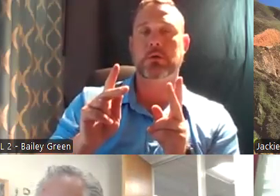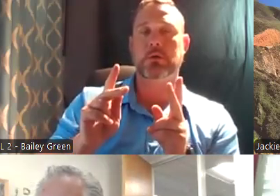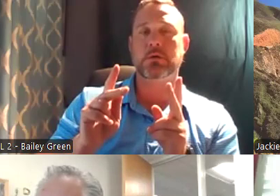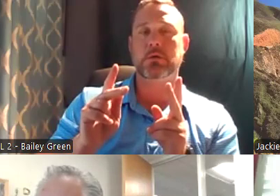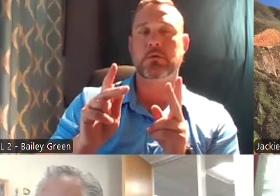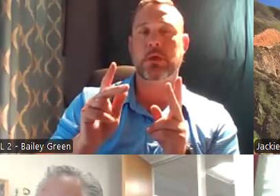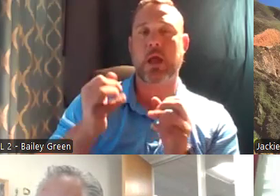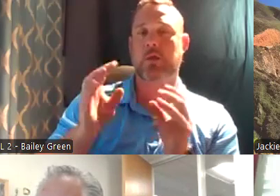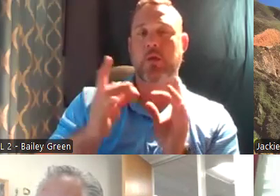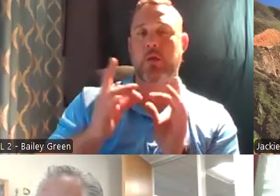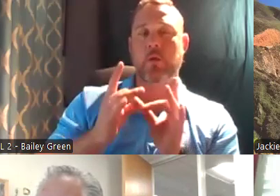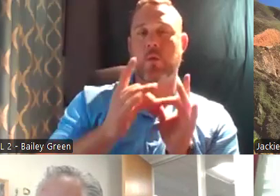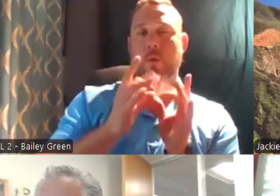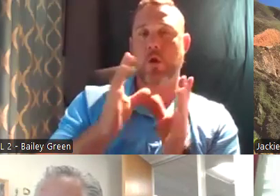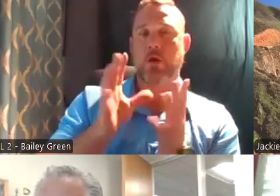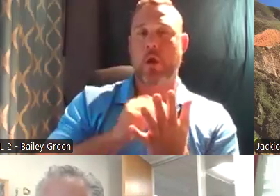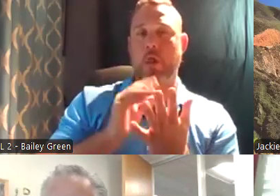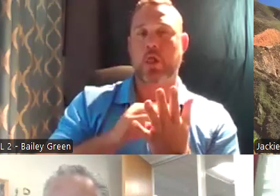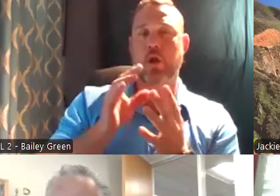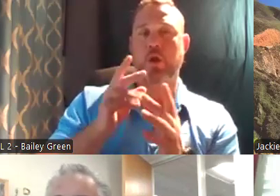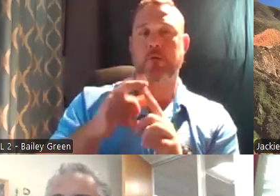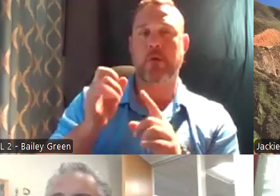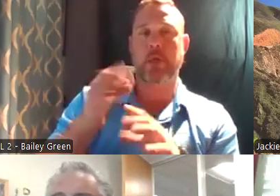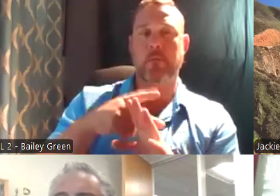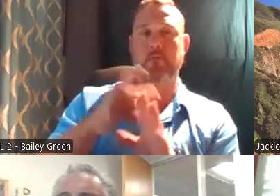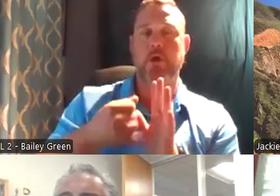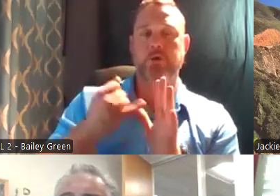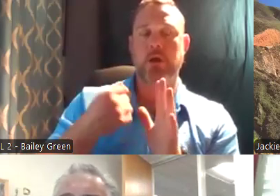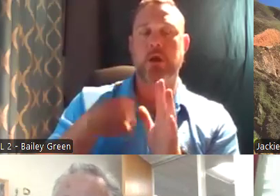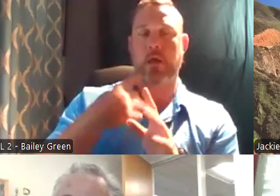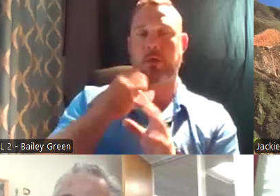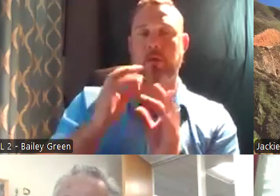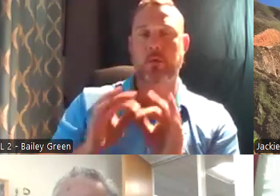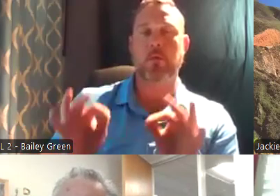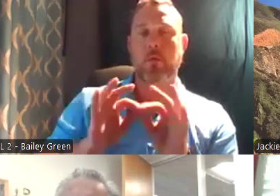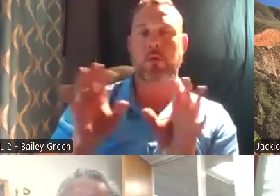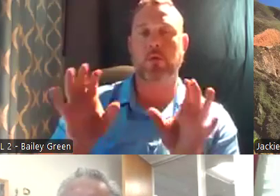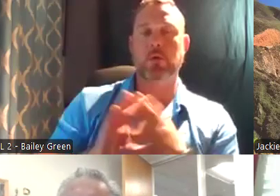I don't know, coordinate or just learn from that project, I think it would be worth doing.